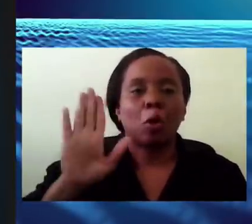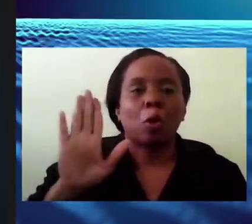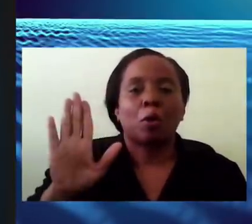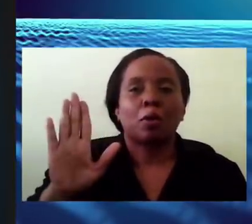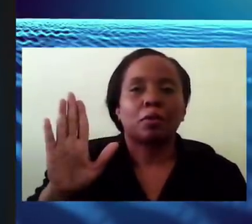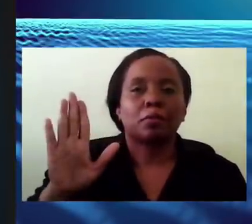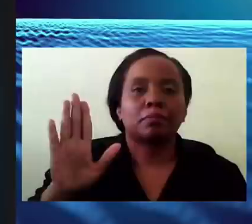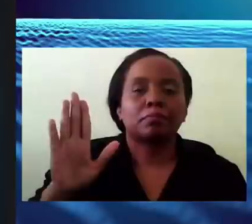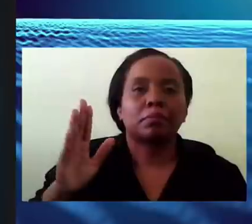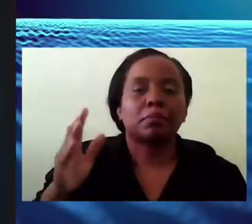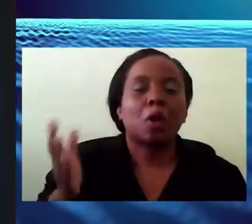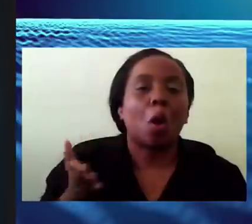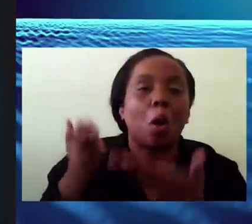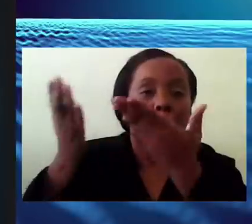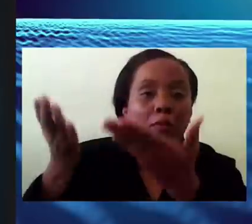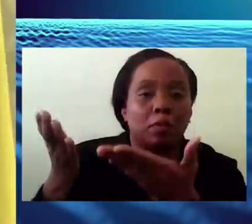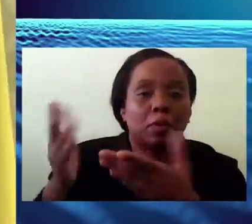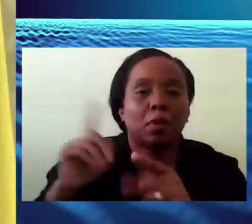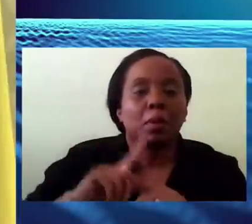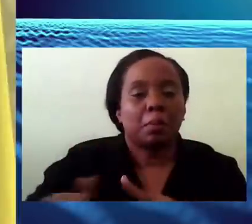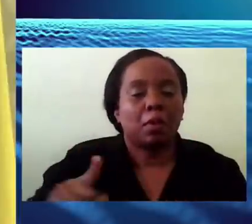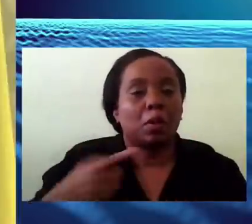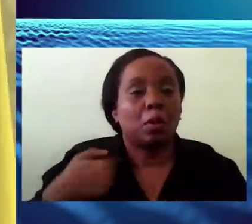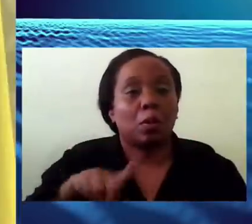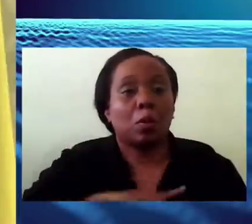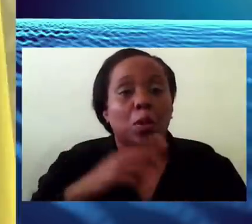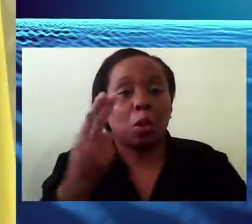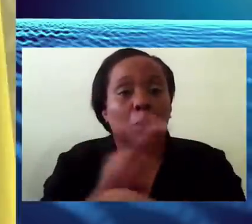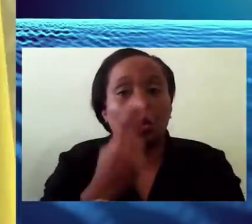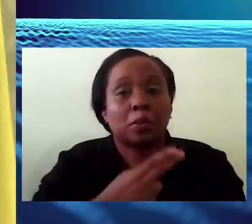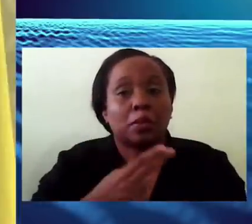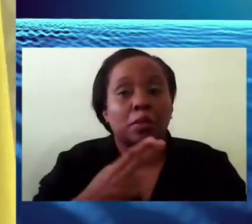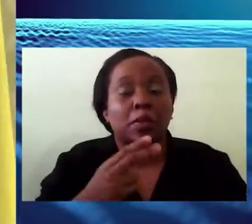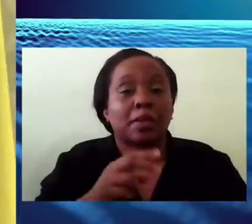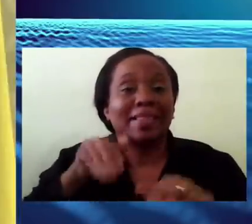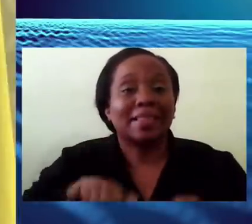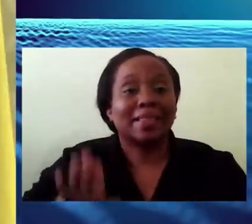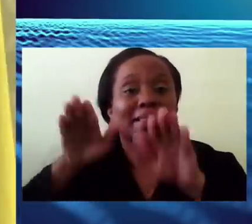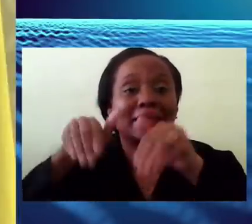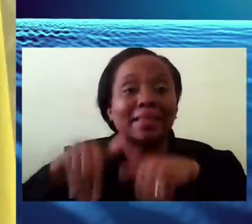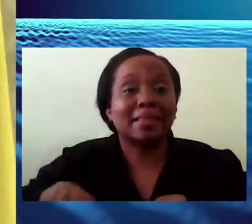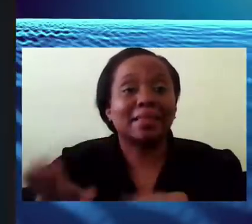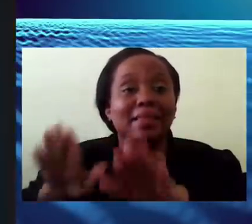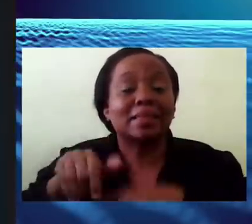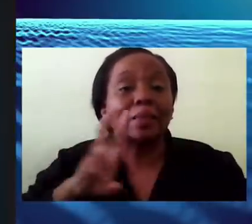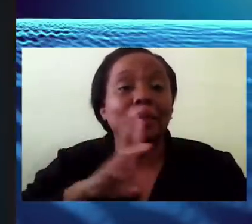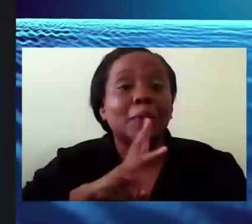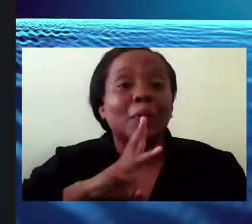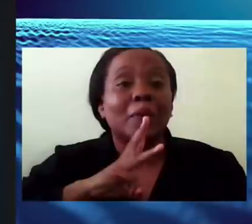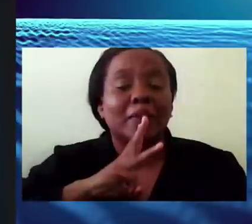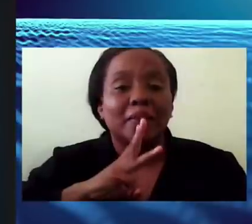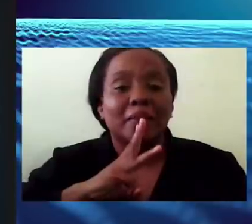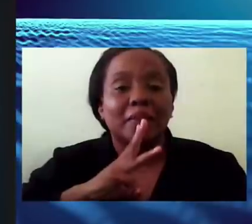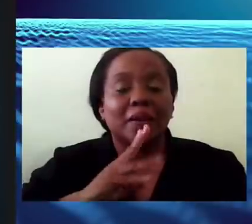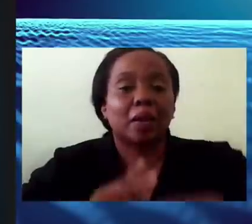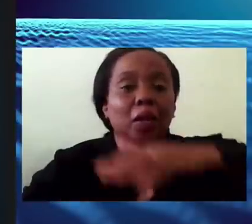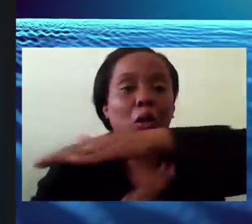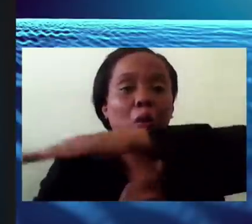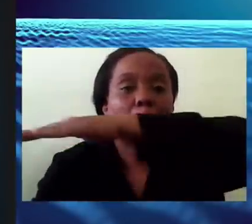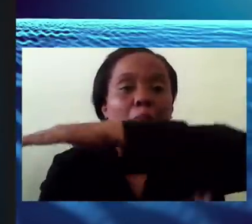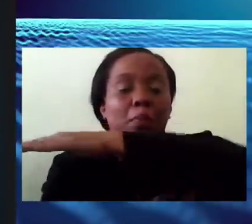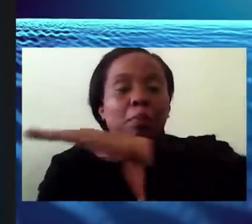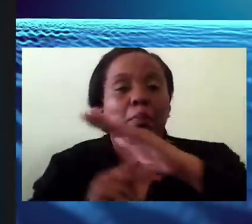ago, we were using seawater to wash as many things as we could. Bridgetown was clean entirely